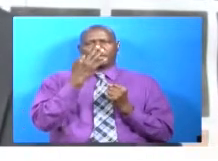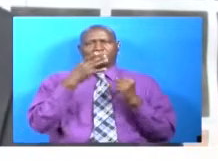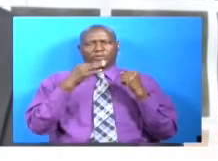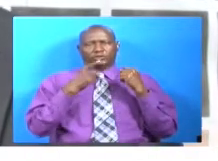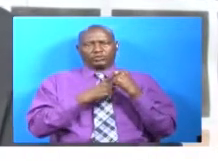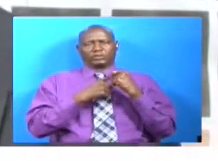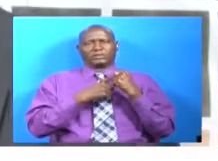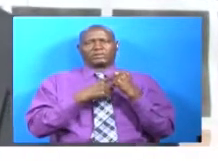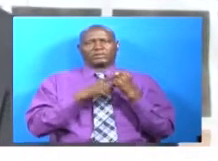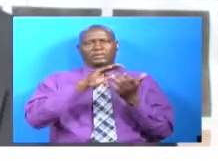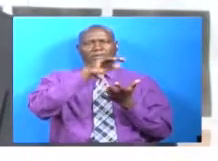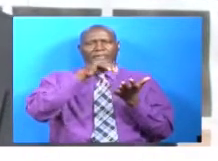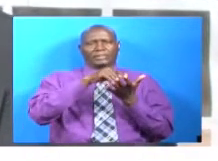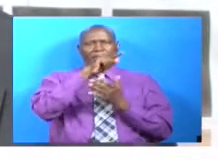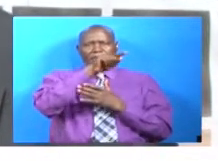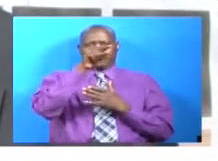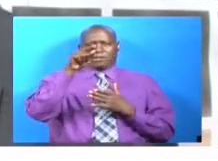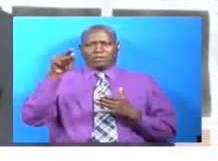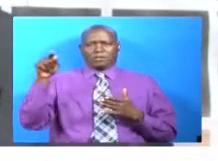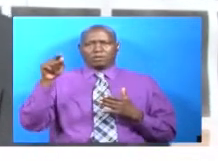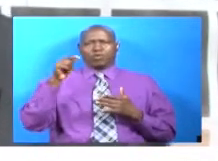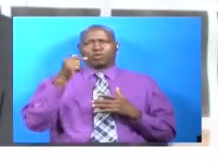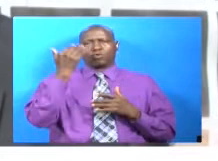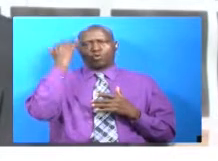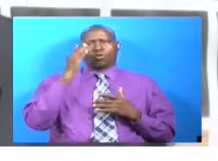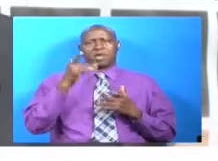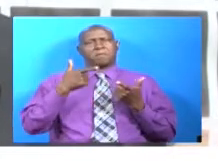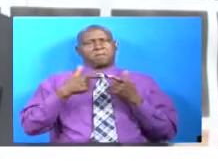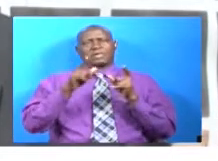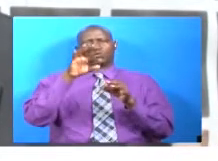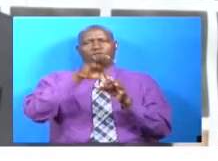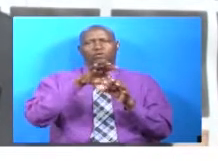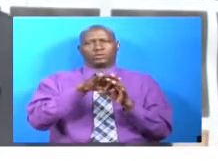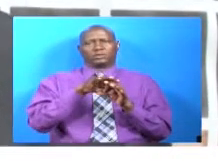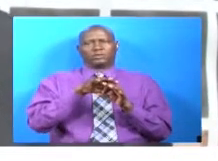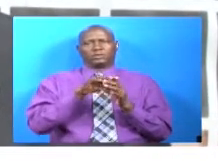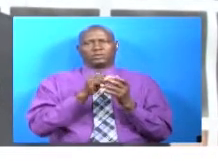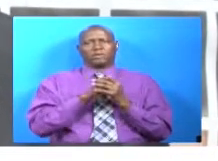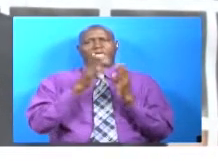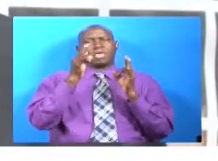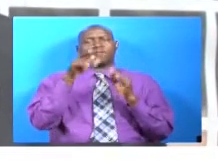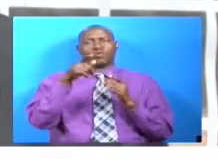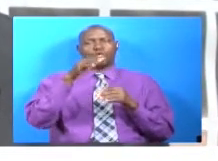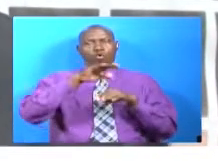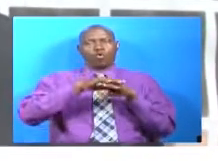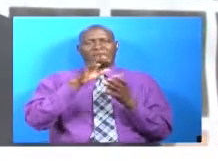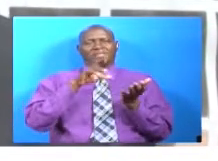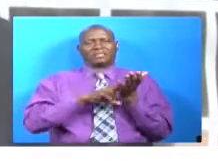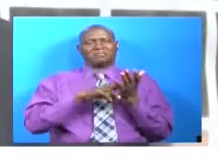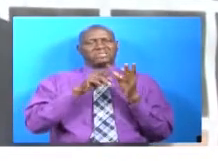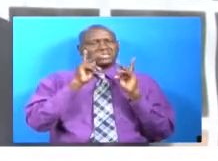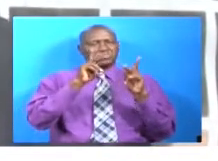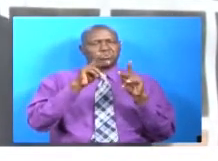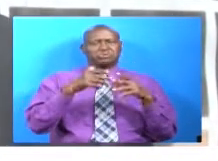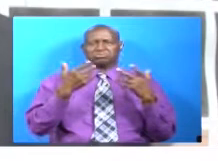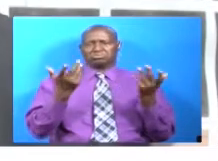where lawyers are permitted to vote. You can vote anywhere provided you are on the register. You can vote in Kisumu, you